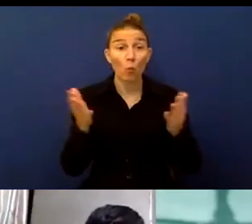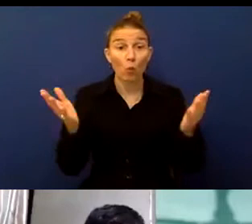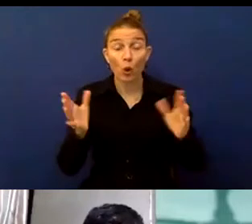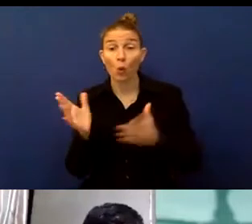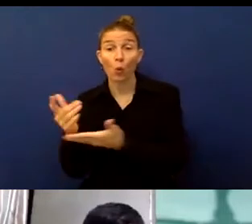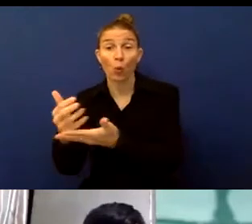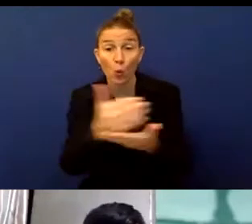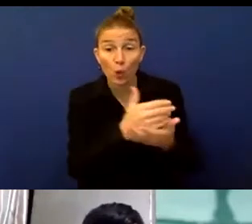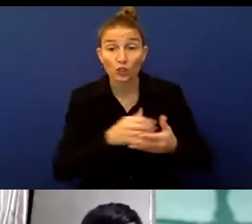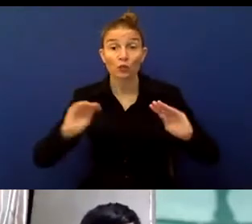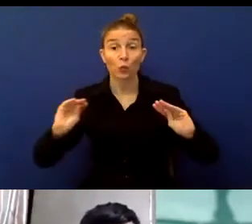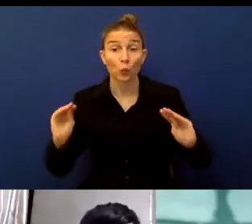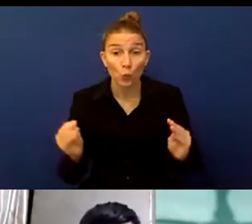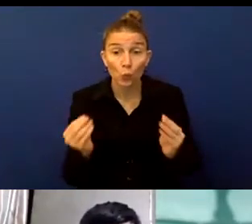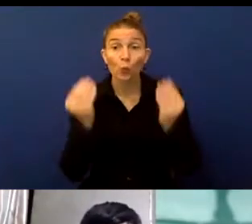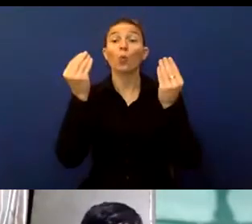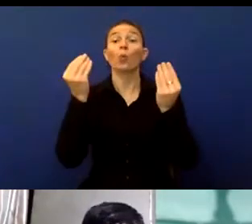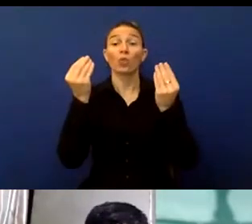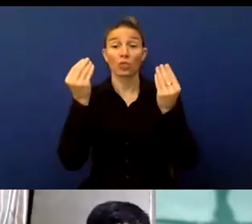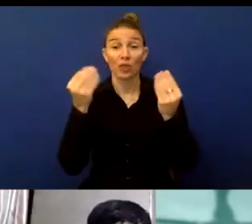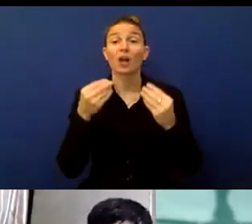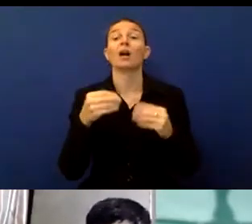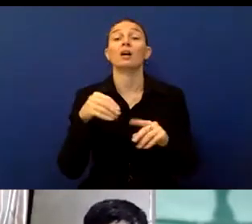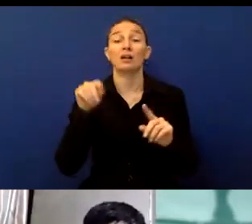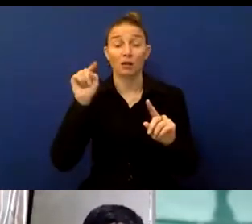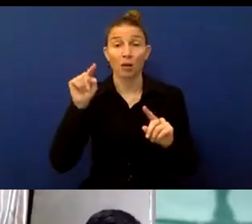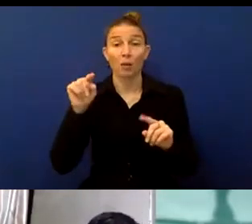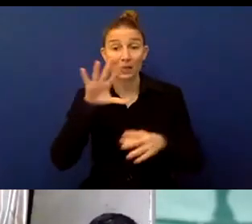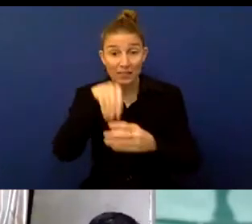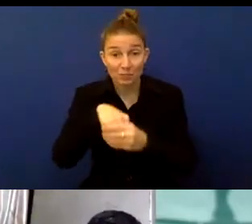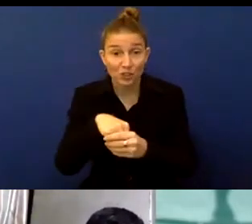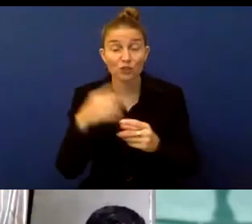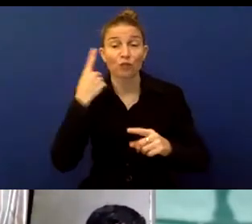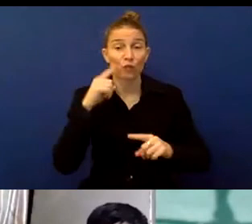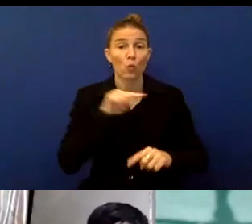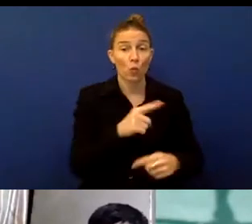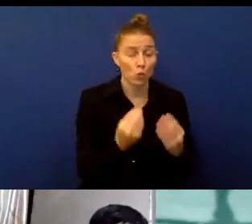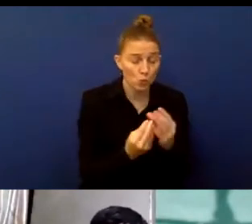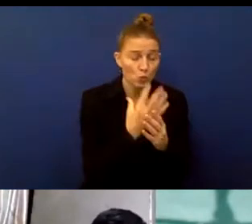participation, leveraging the internet as an engine for growth and development.